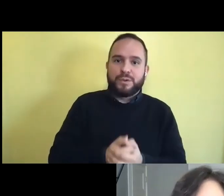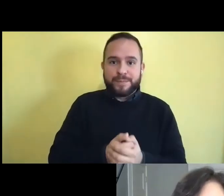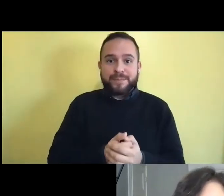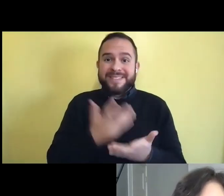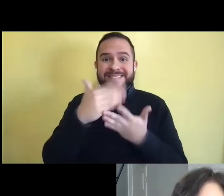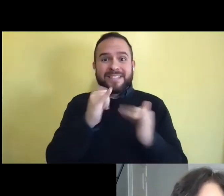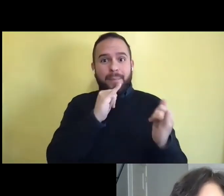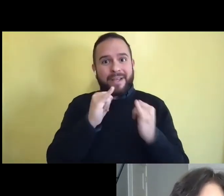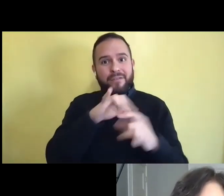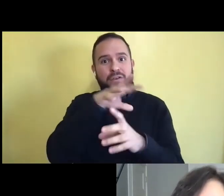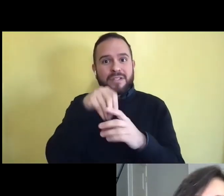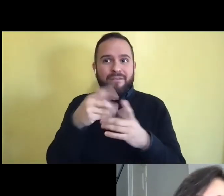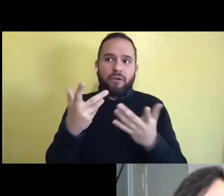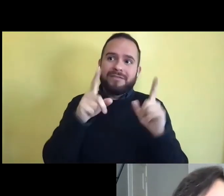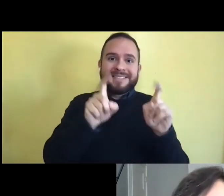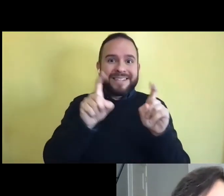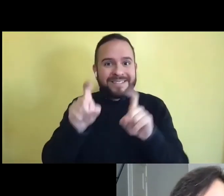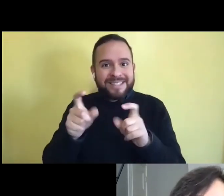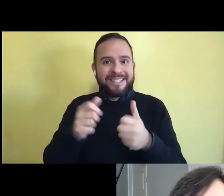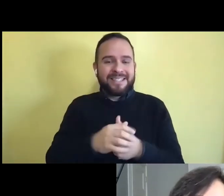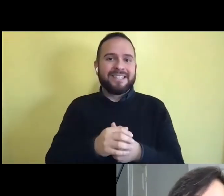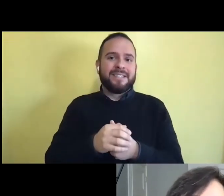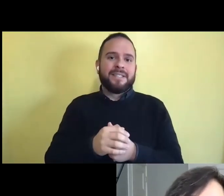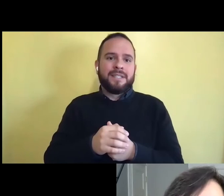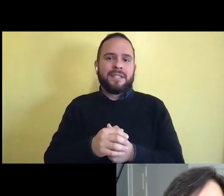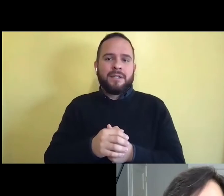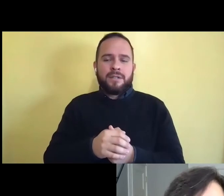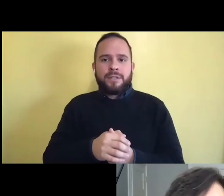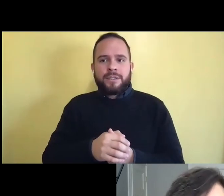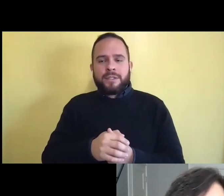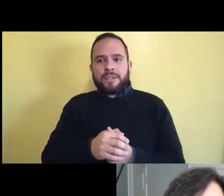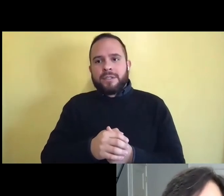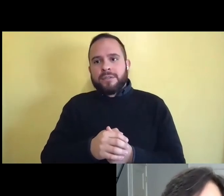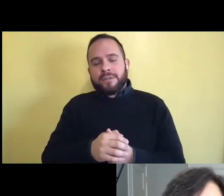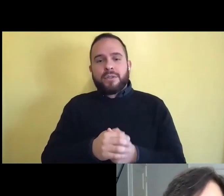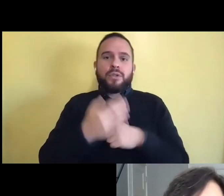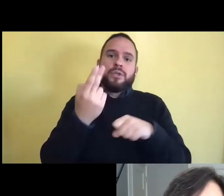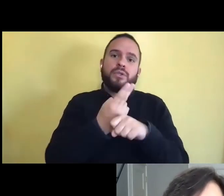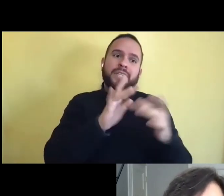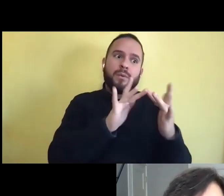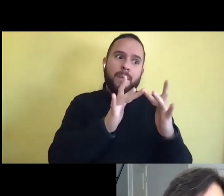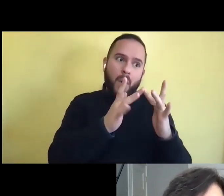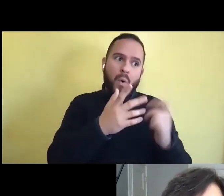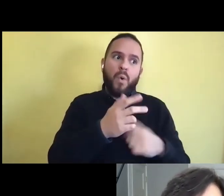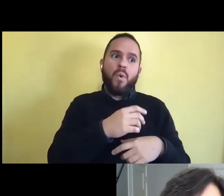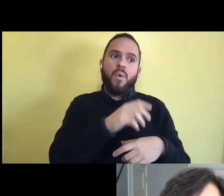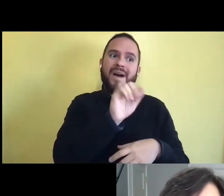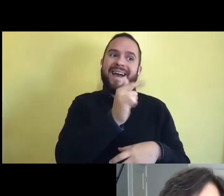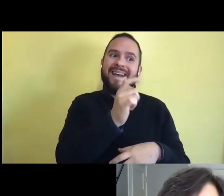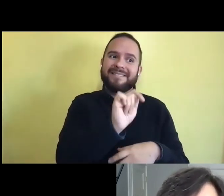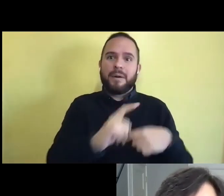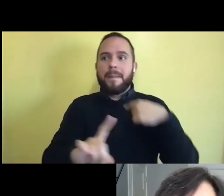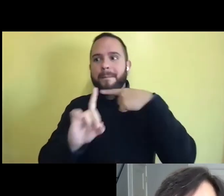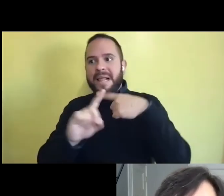involves testing. So again, using, remote agent plus AI, kind of a combination, using technology